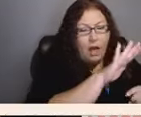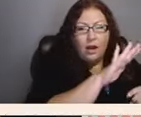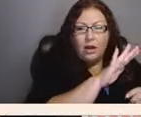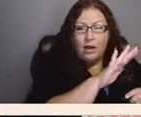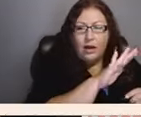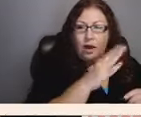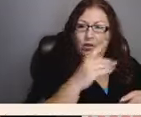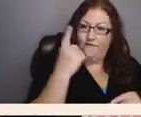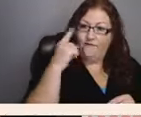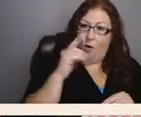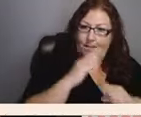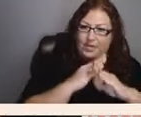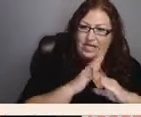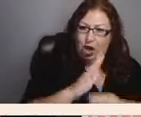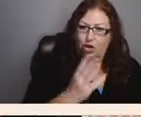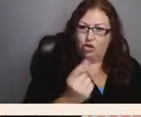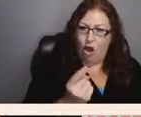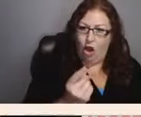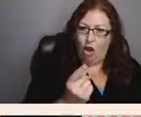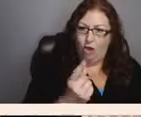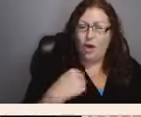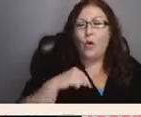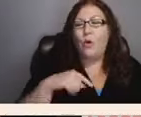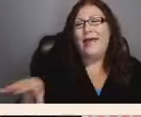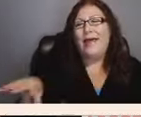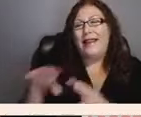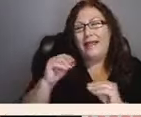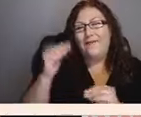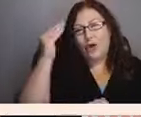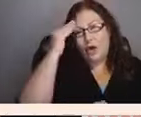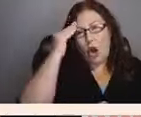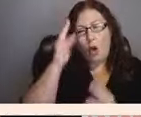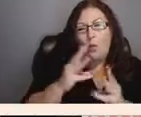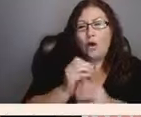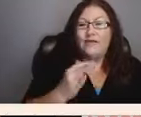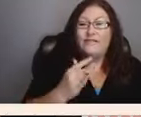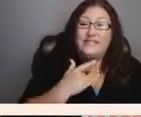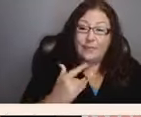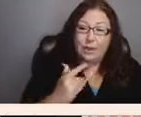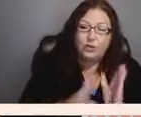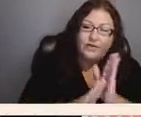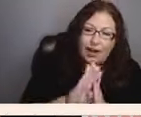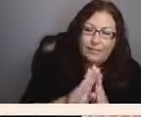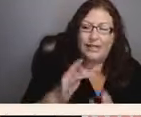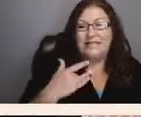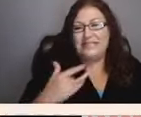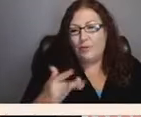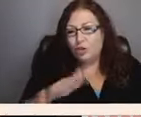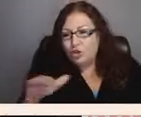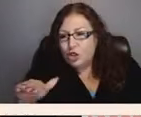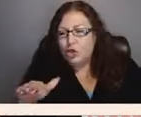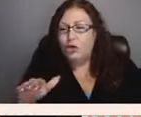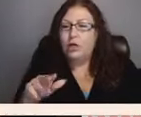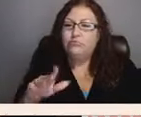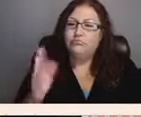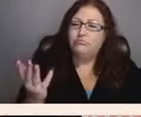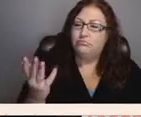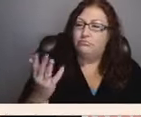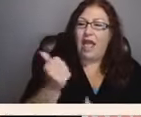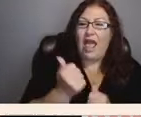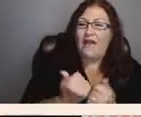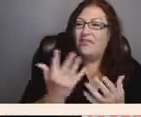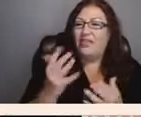right, we leave the known world of typical development, typical children, and everything else that families seem to have when they have